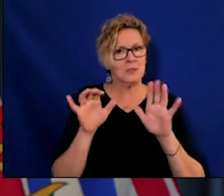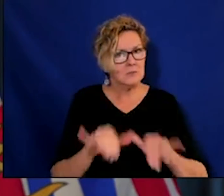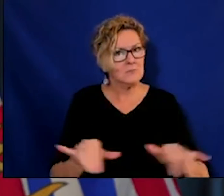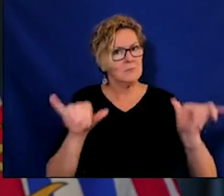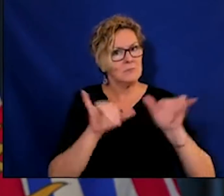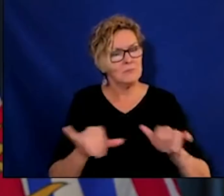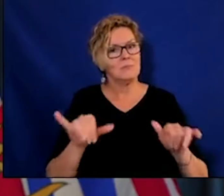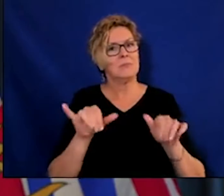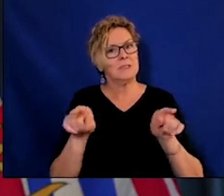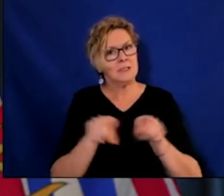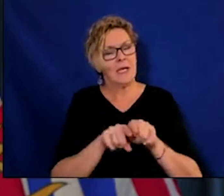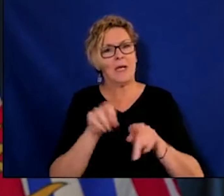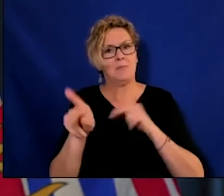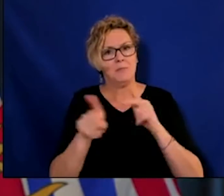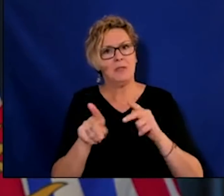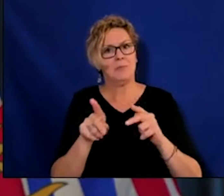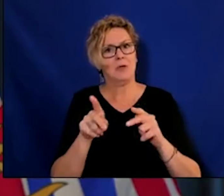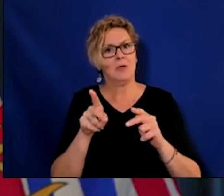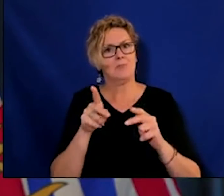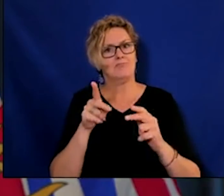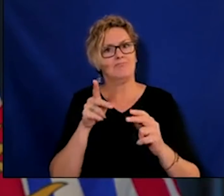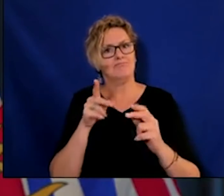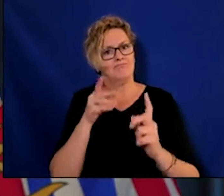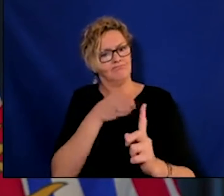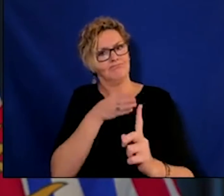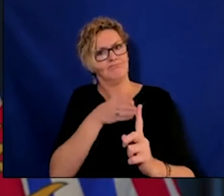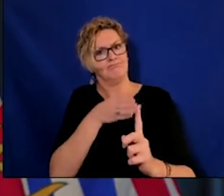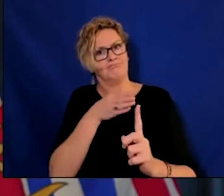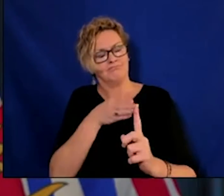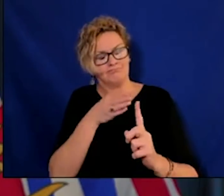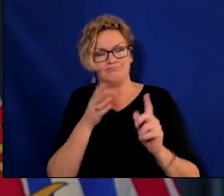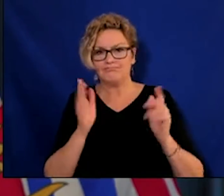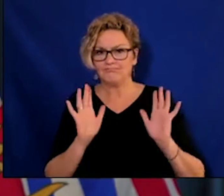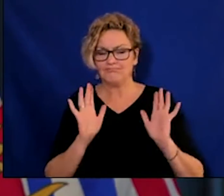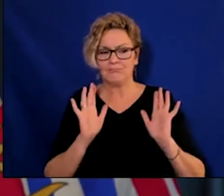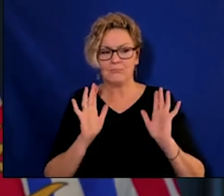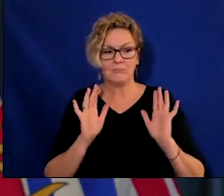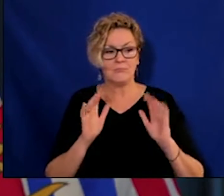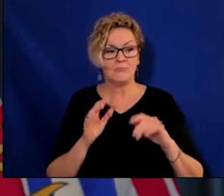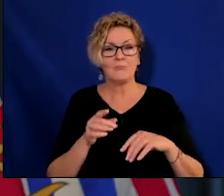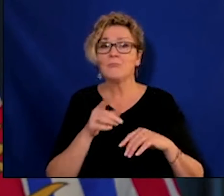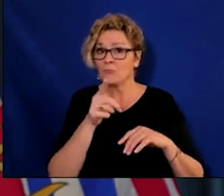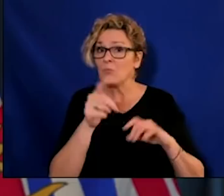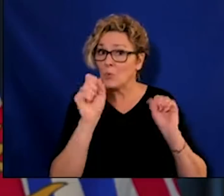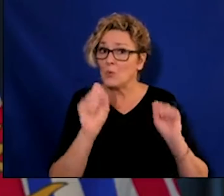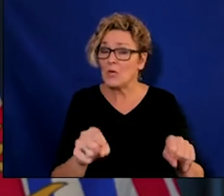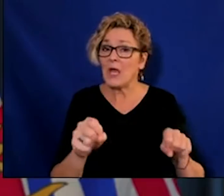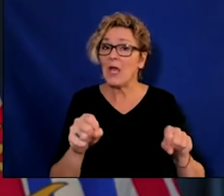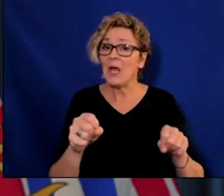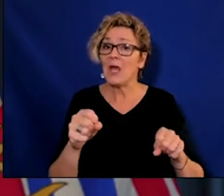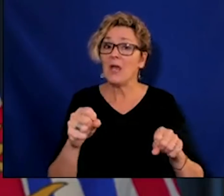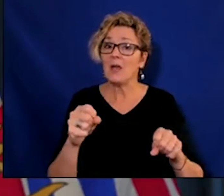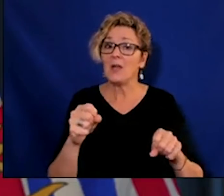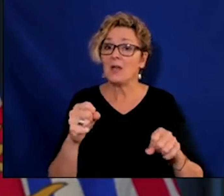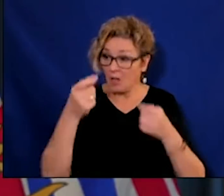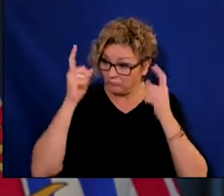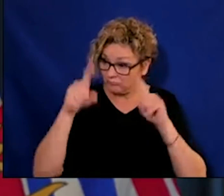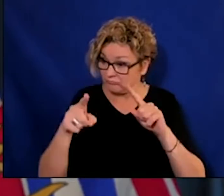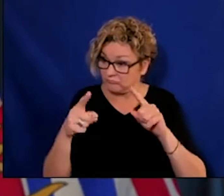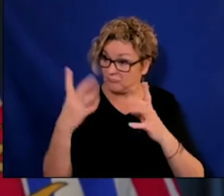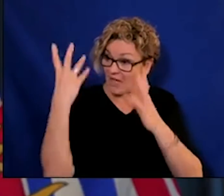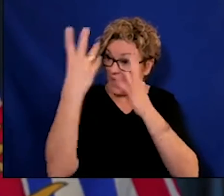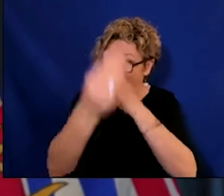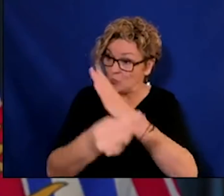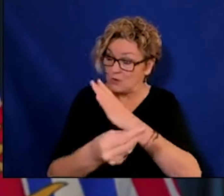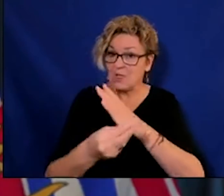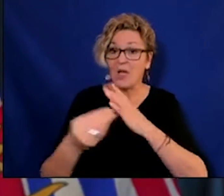for a walk, go for a bike ride with a friend or 2 friends. Go outside with your family. We've said this from